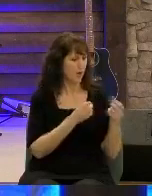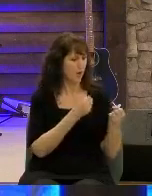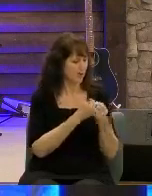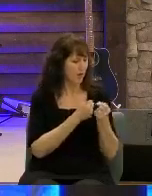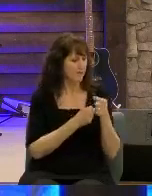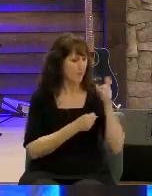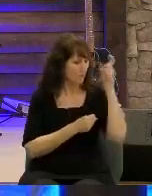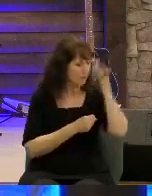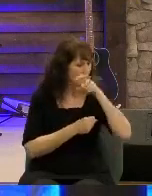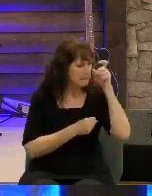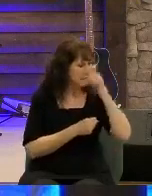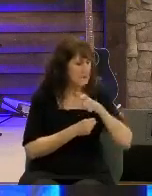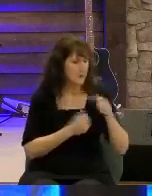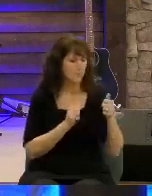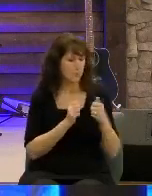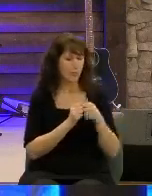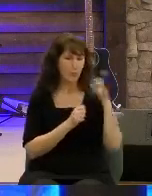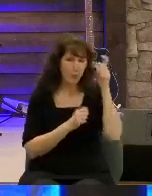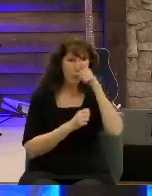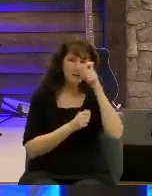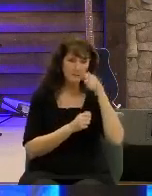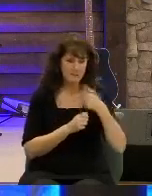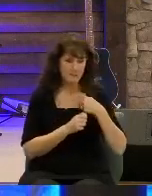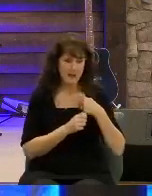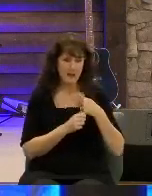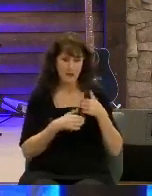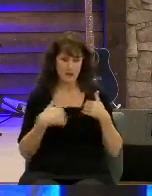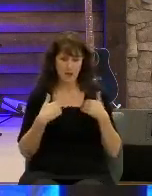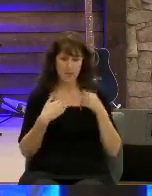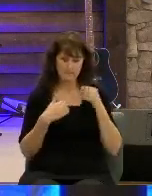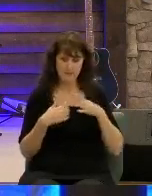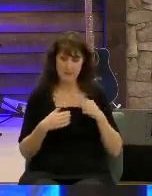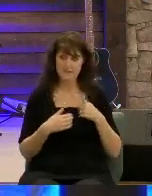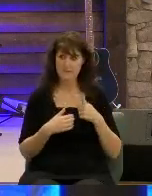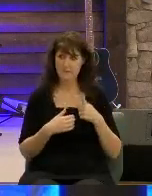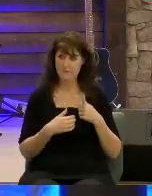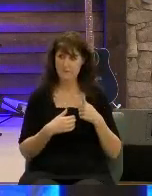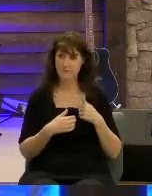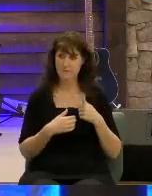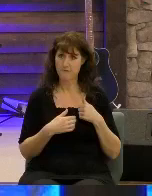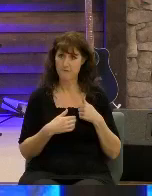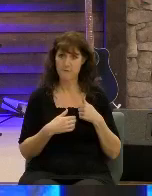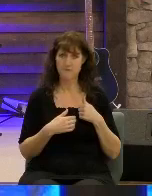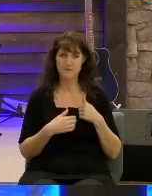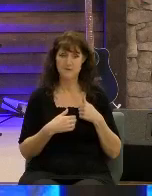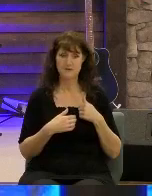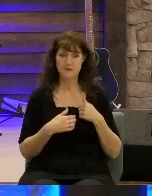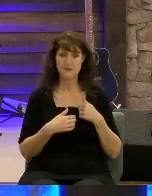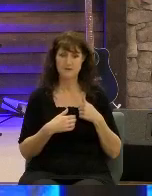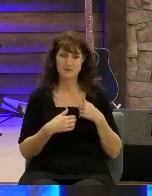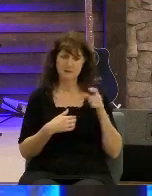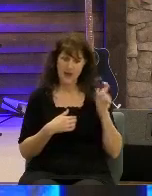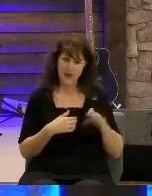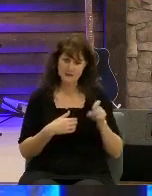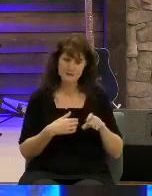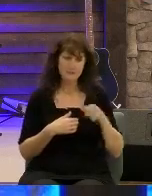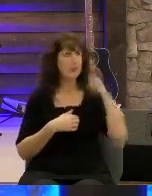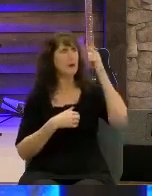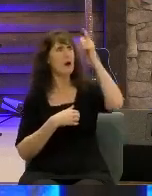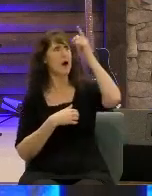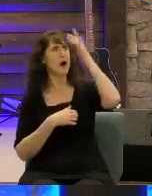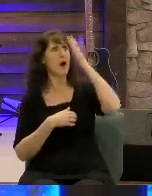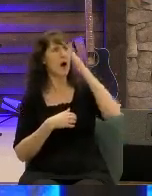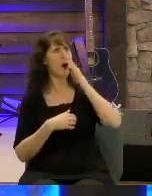with just the little bit of wisdom that I had as a young man, I was like, this has to be a deity. It has to be a God,